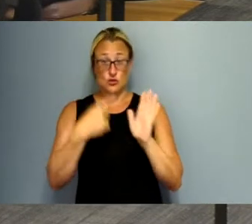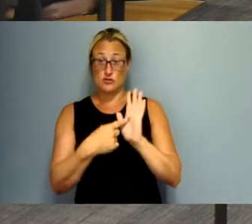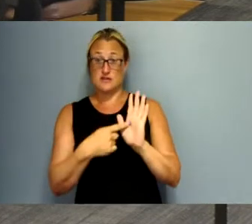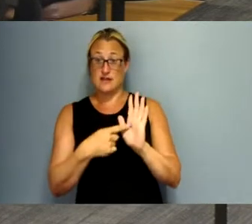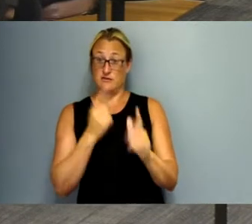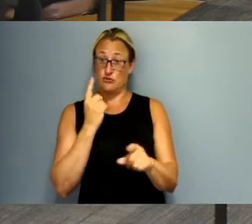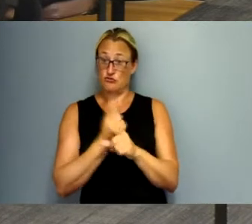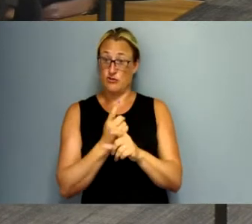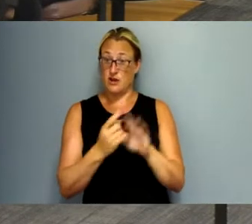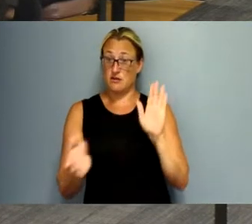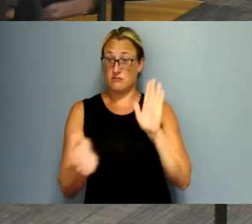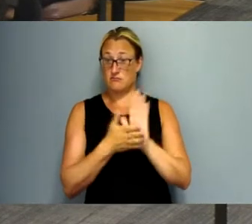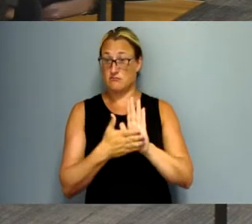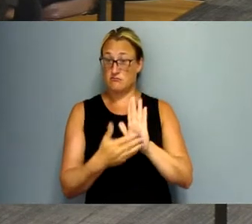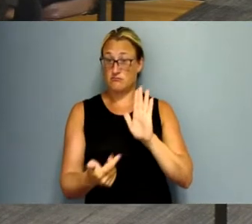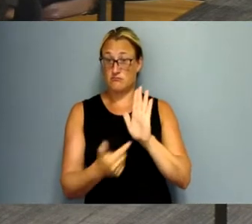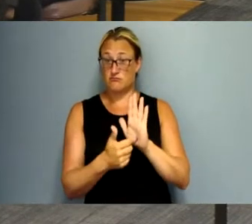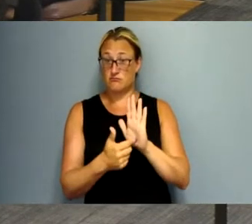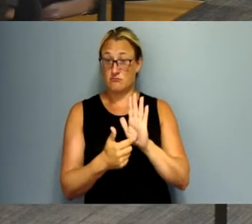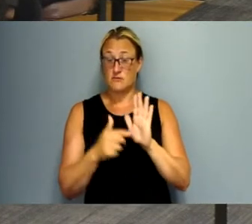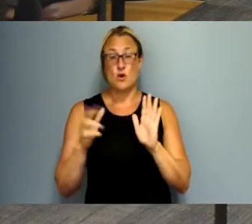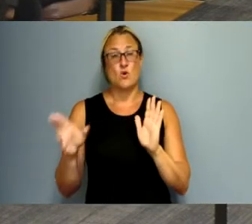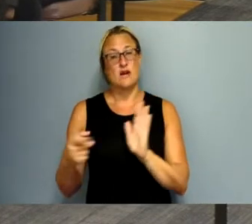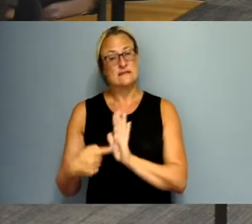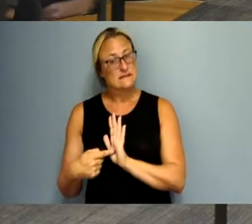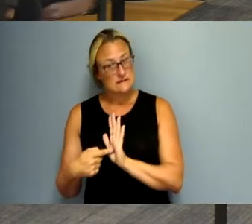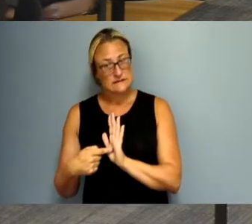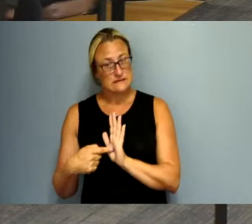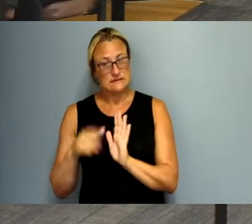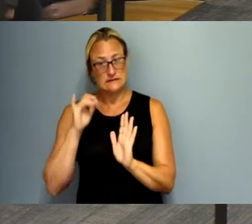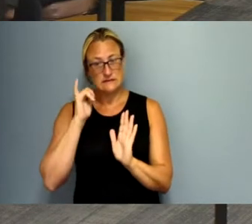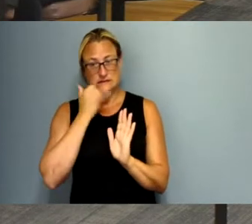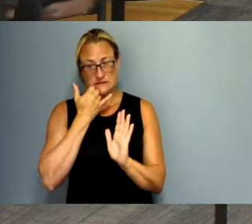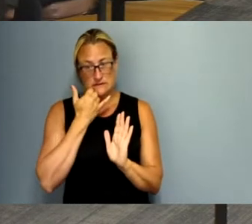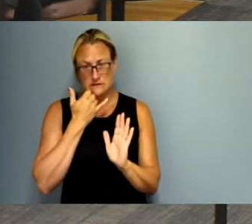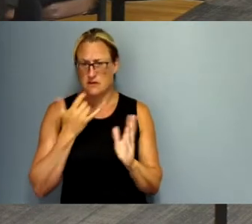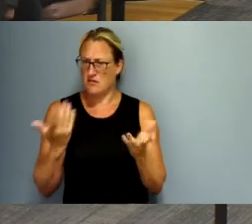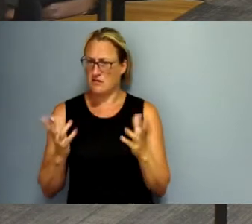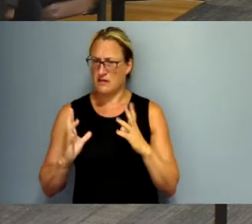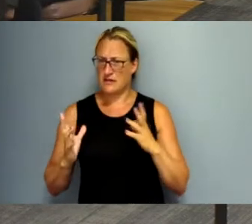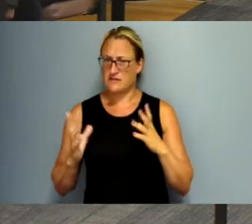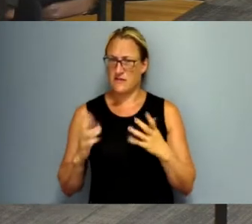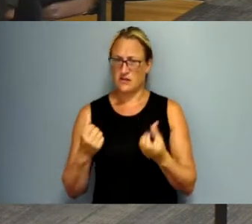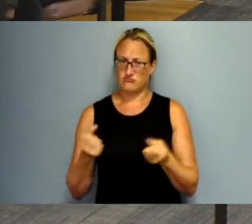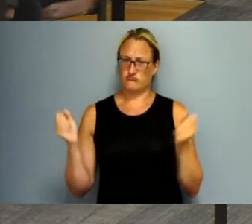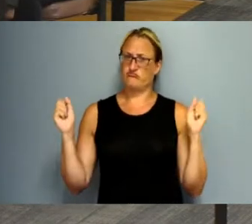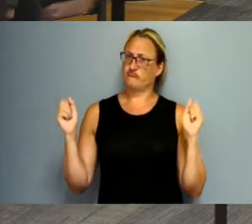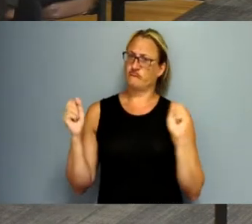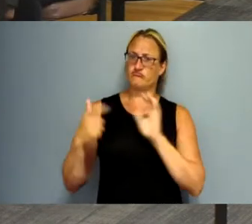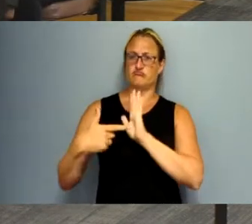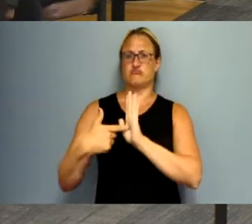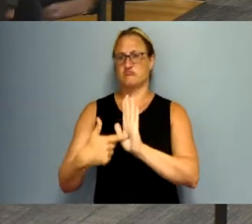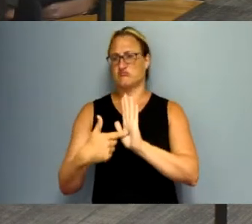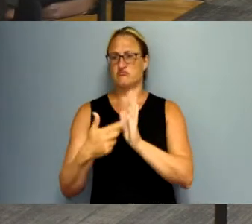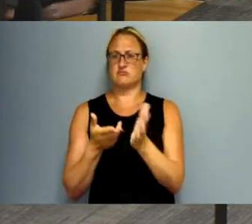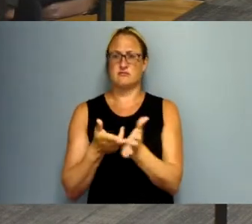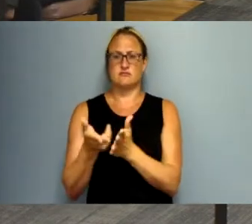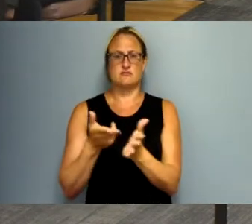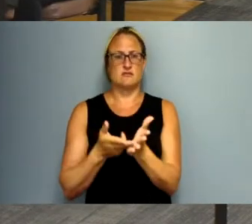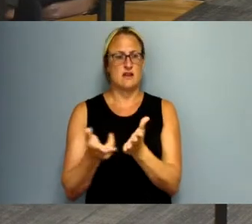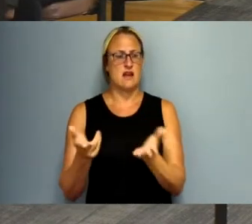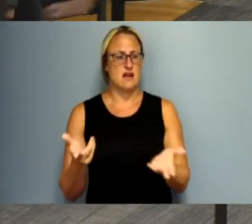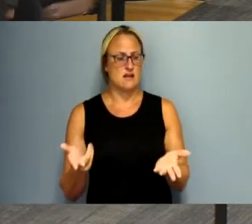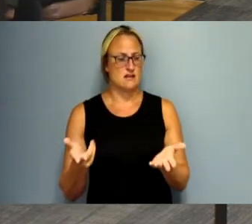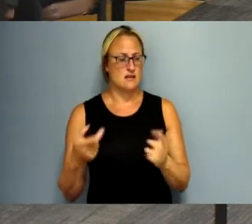stand by it. You should say if you made a mistake on it or you no longer support it. But we want to